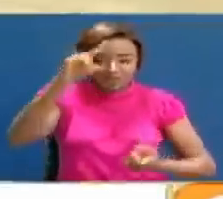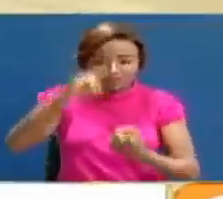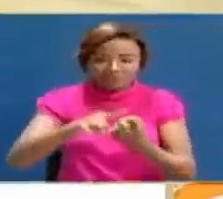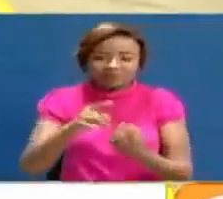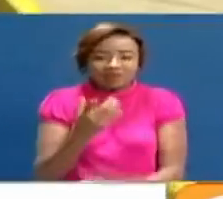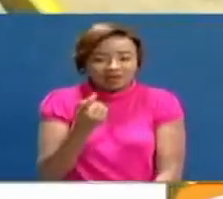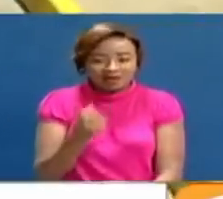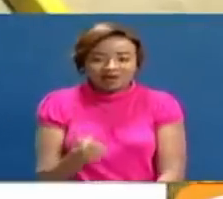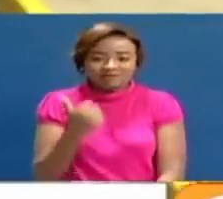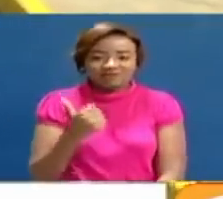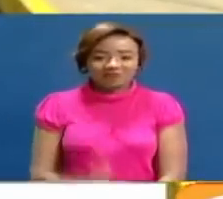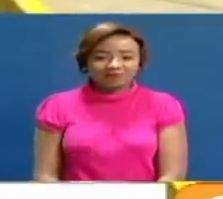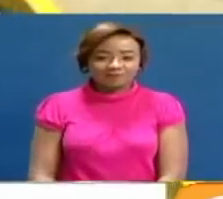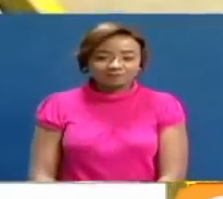half.